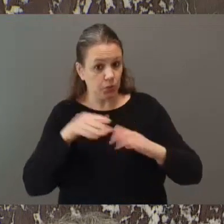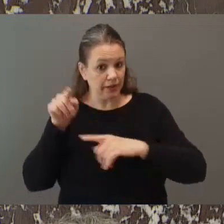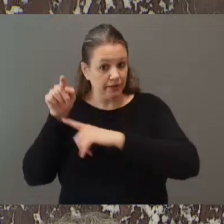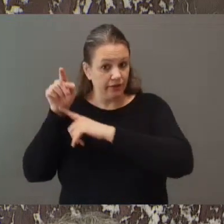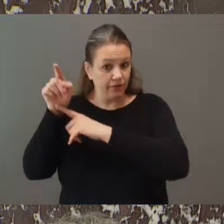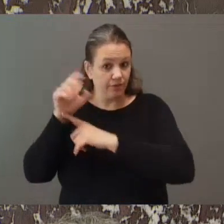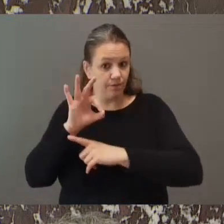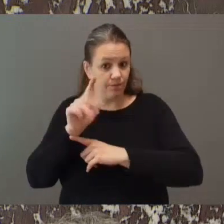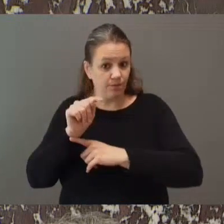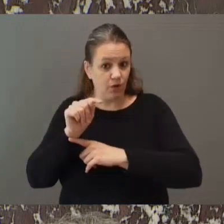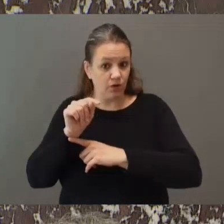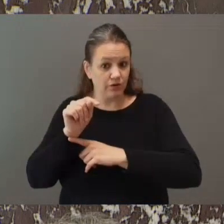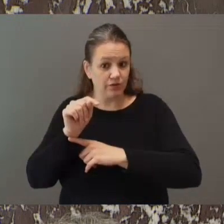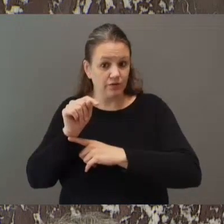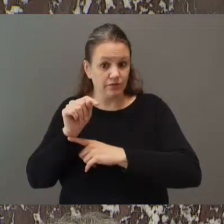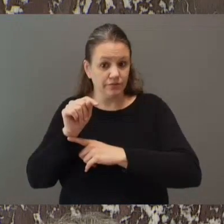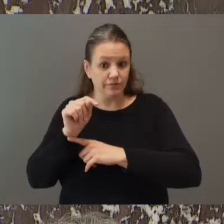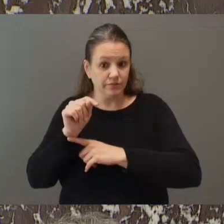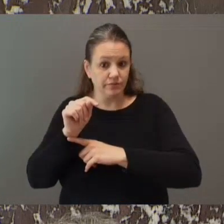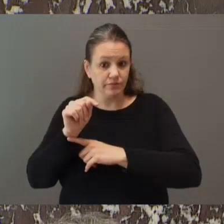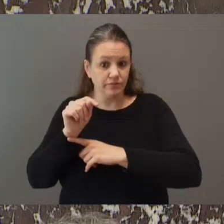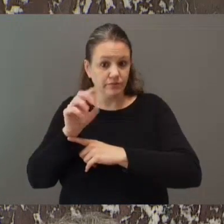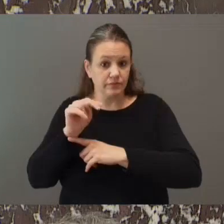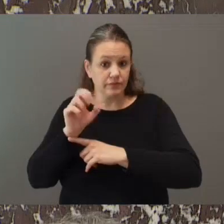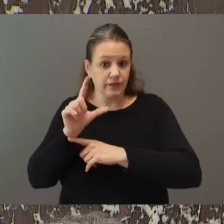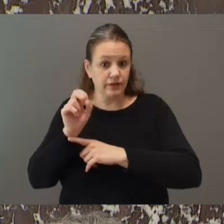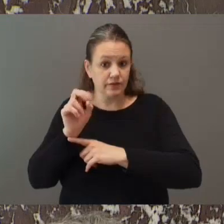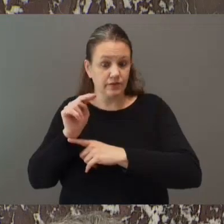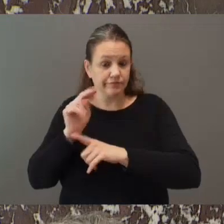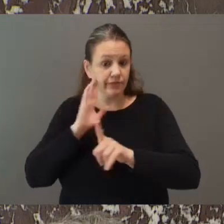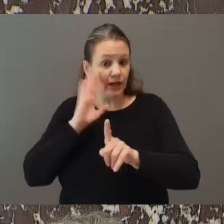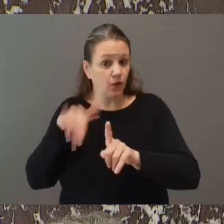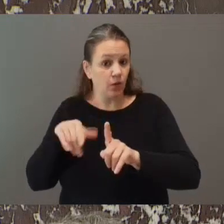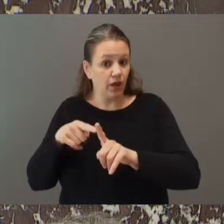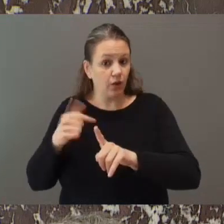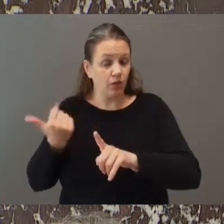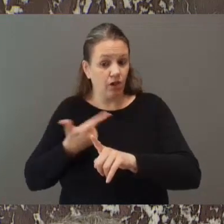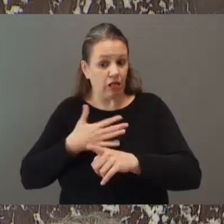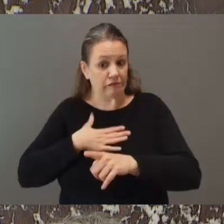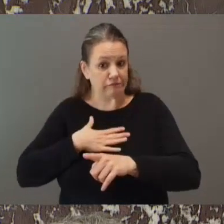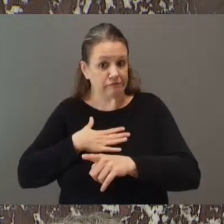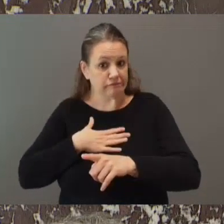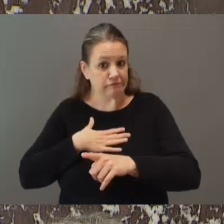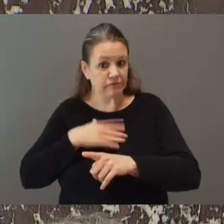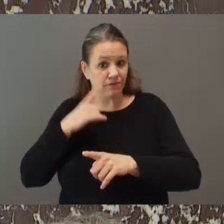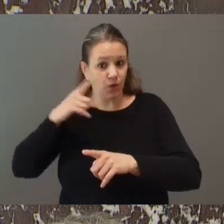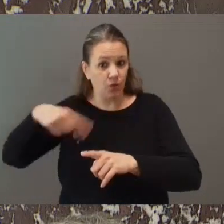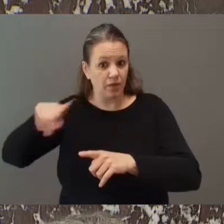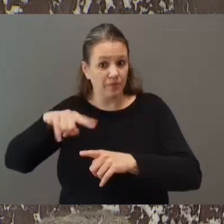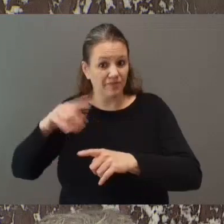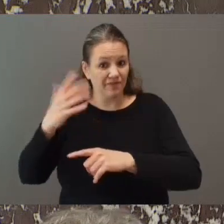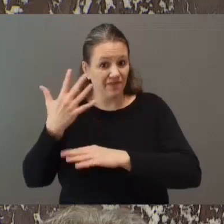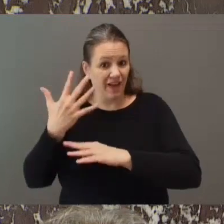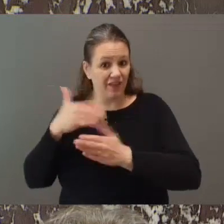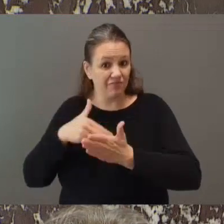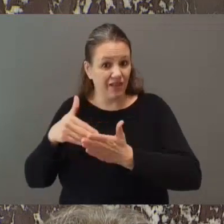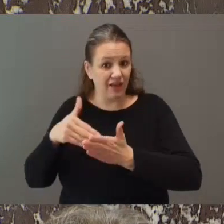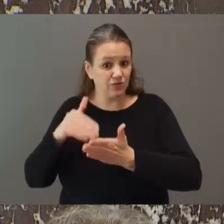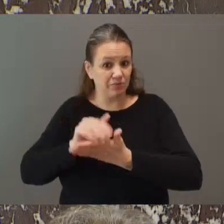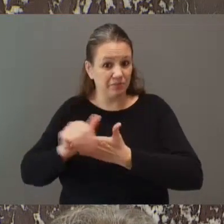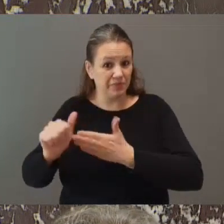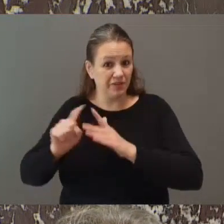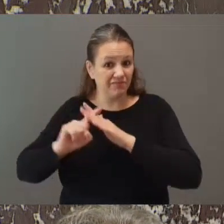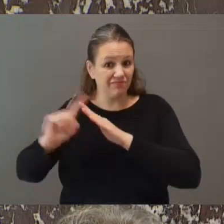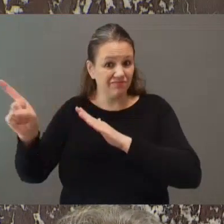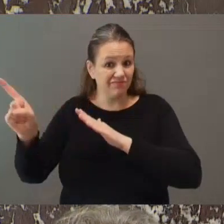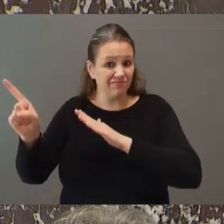and thoughts are with them. Nearly 5,000 people have been evacuated over the last several days, and we're incredibly grateful to the